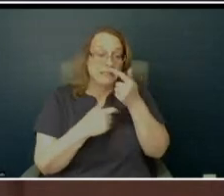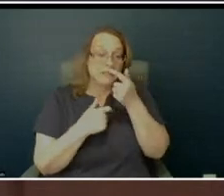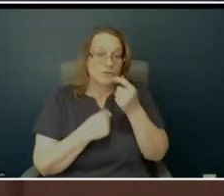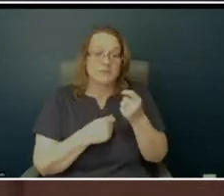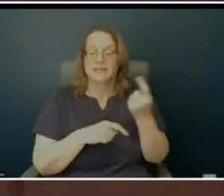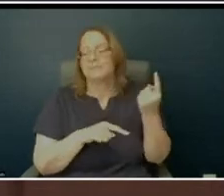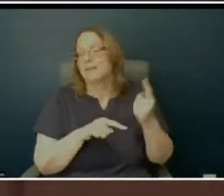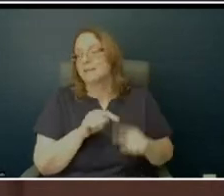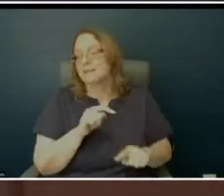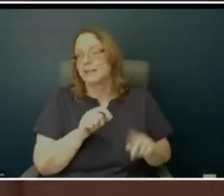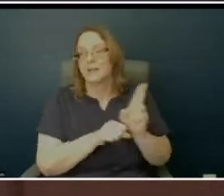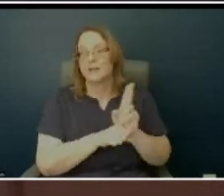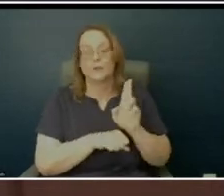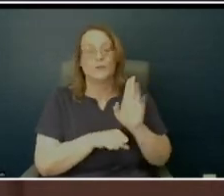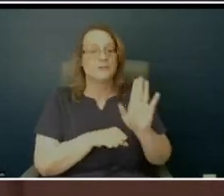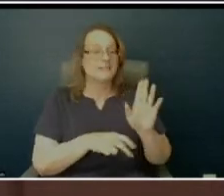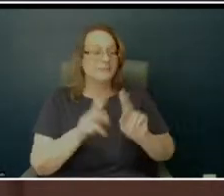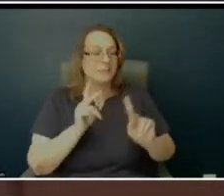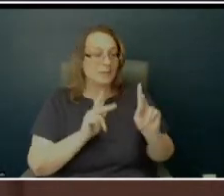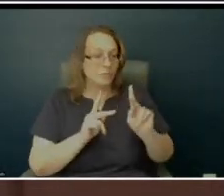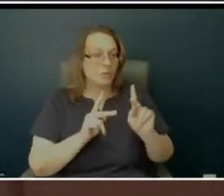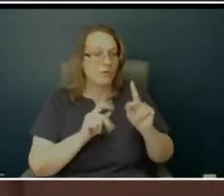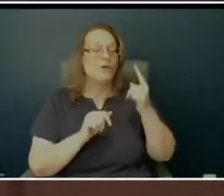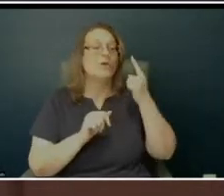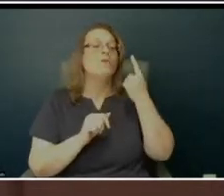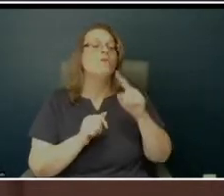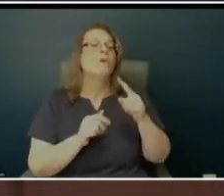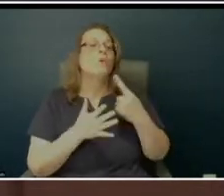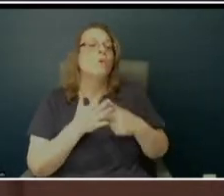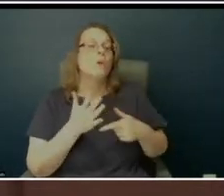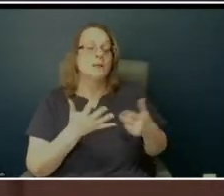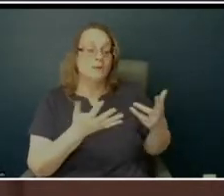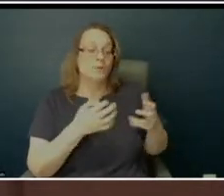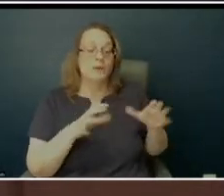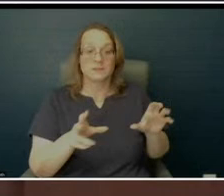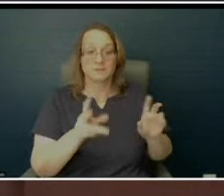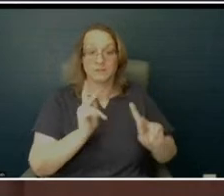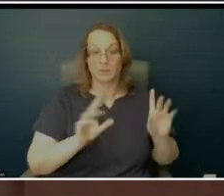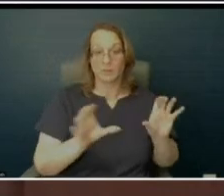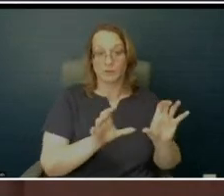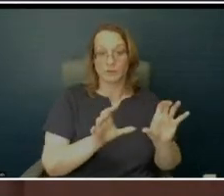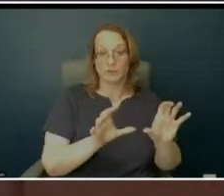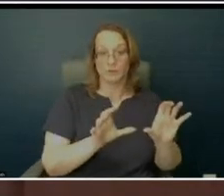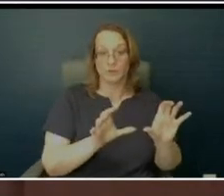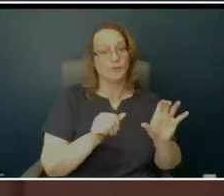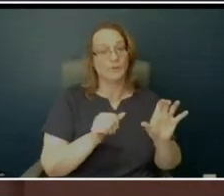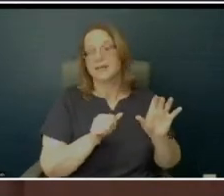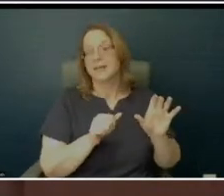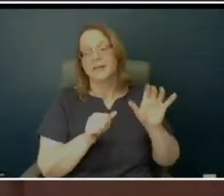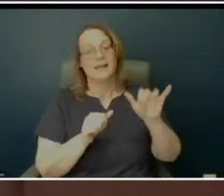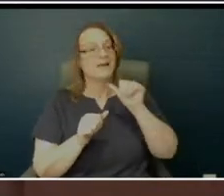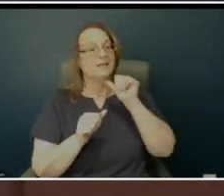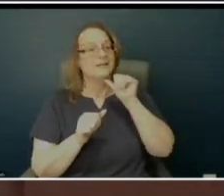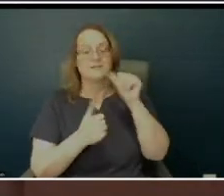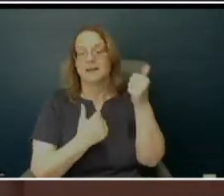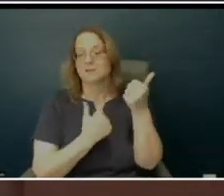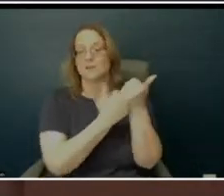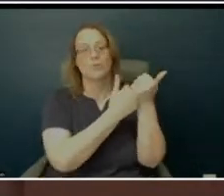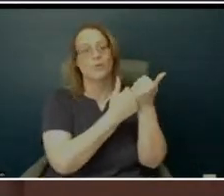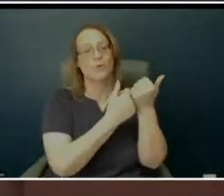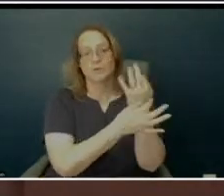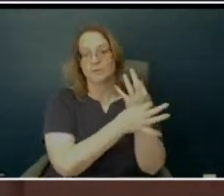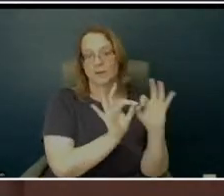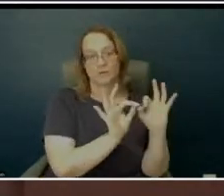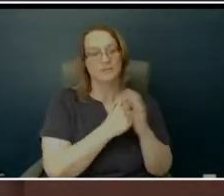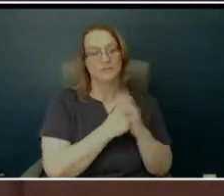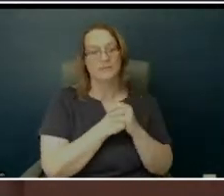his political bidding, especially when what he wants them to do is to subvert democracy. The president cannot